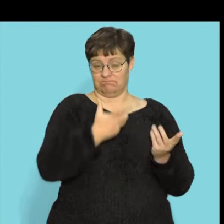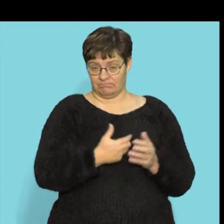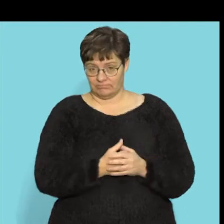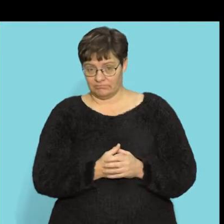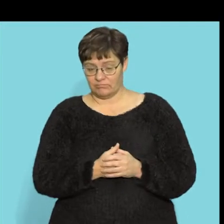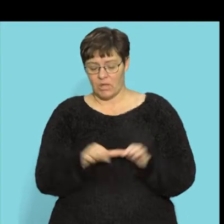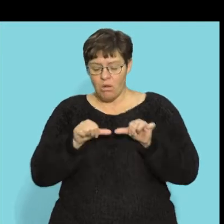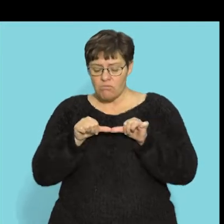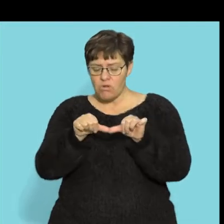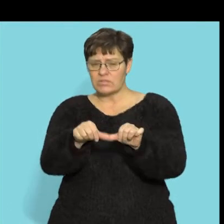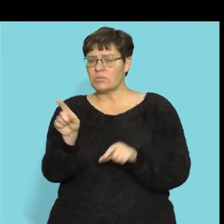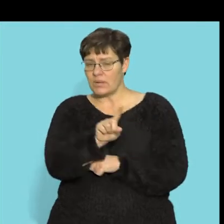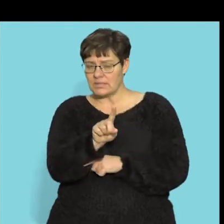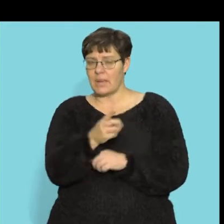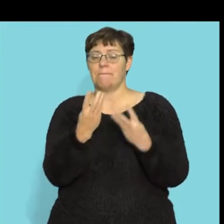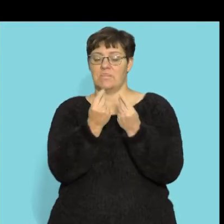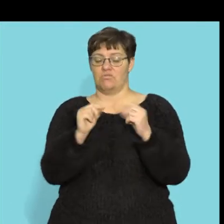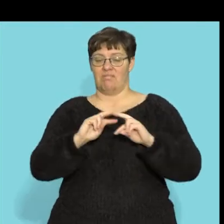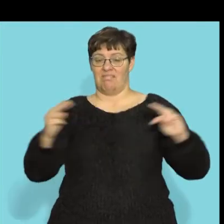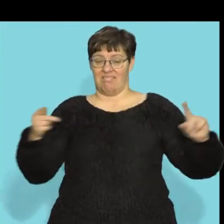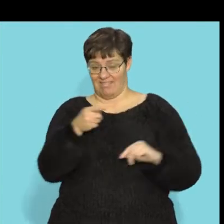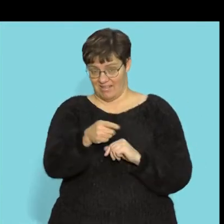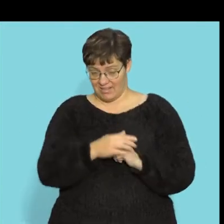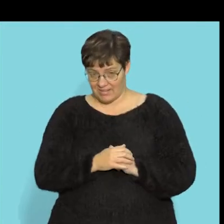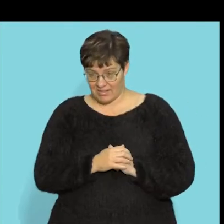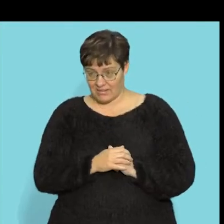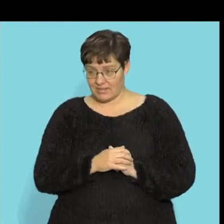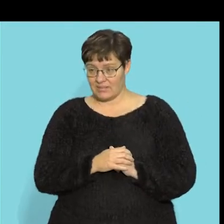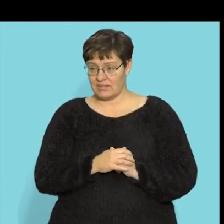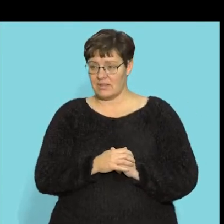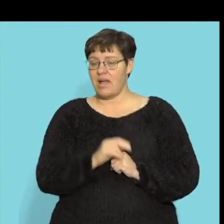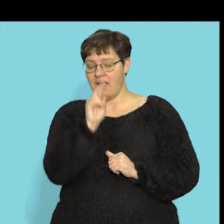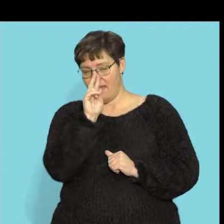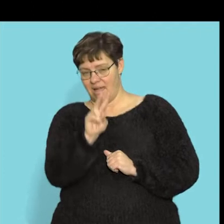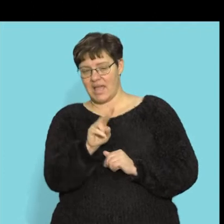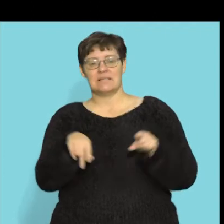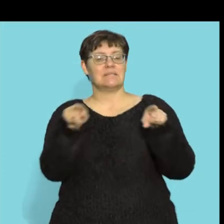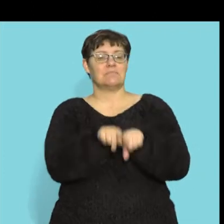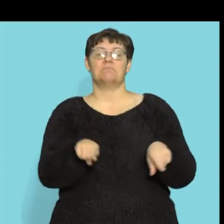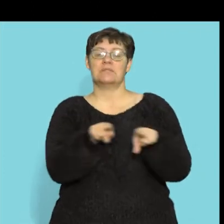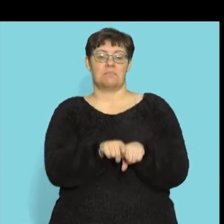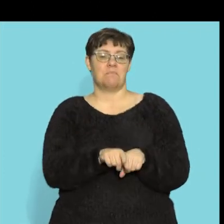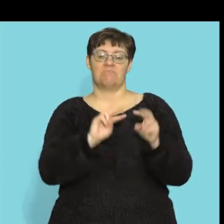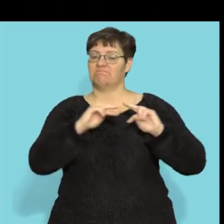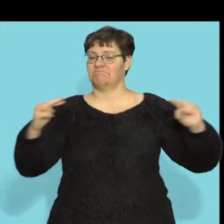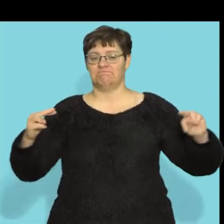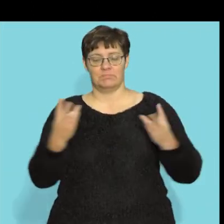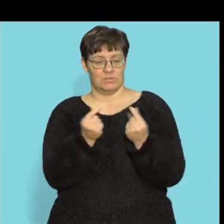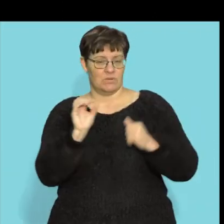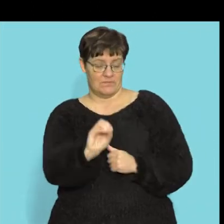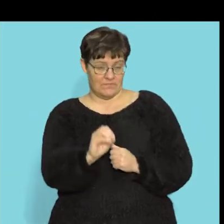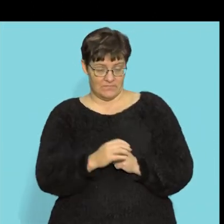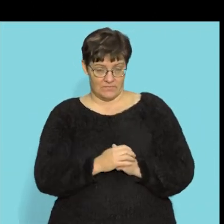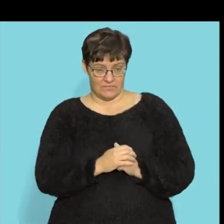that we kept constant? If we can go back to the same piece of apparatus, you'd realize that this is the same type